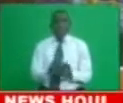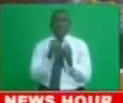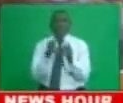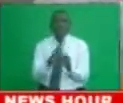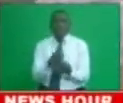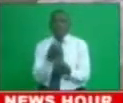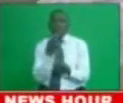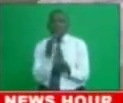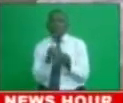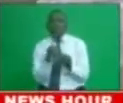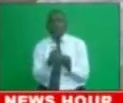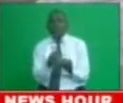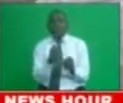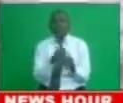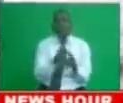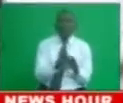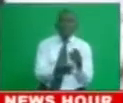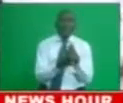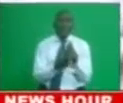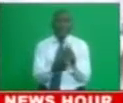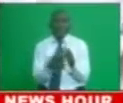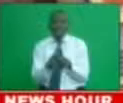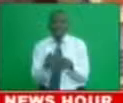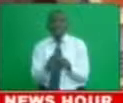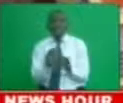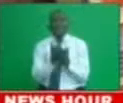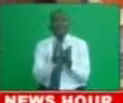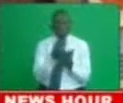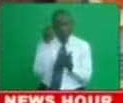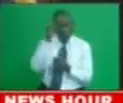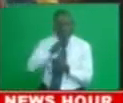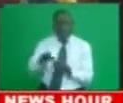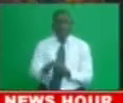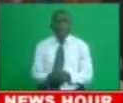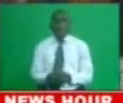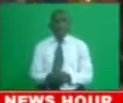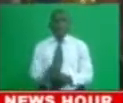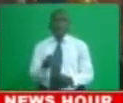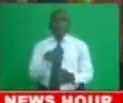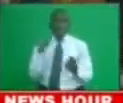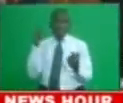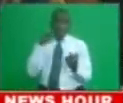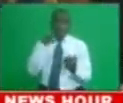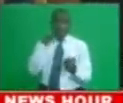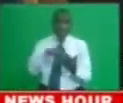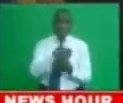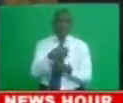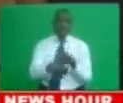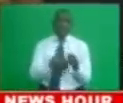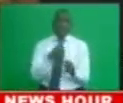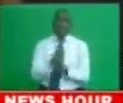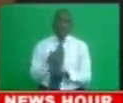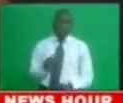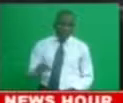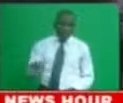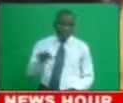food supplies including rice and oil, as well as books for the children. I hope that in the new year, you